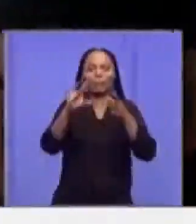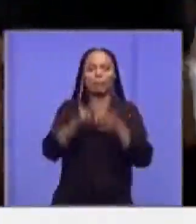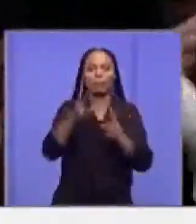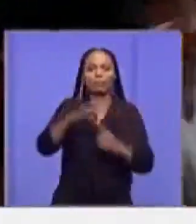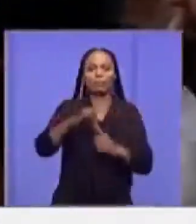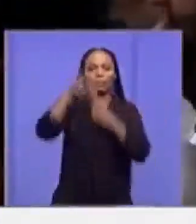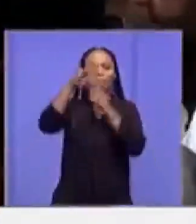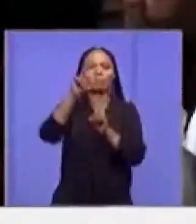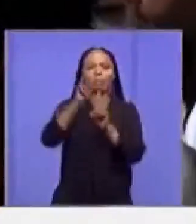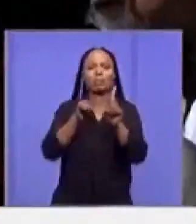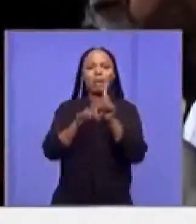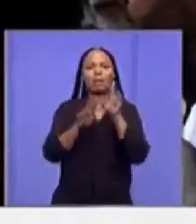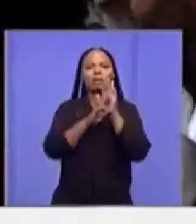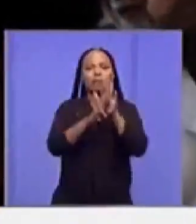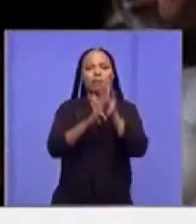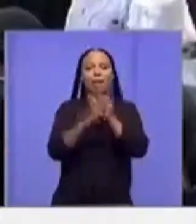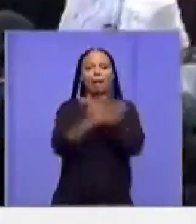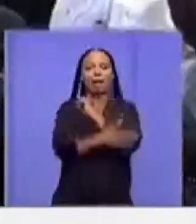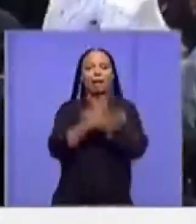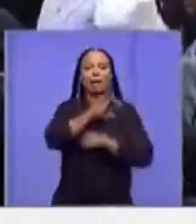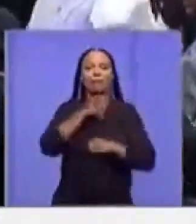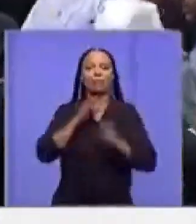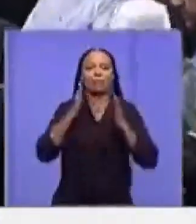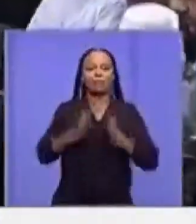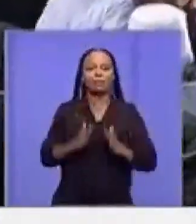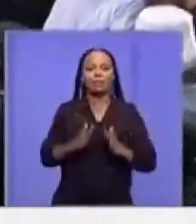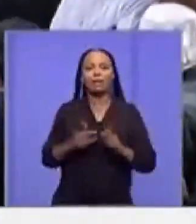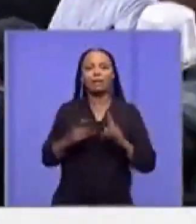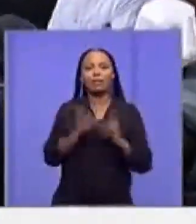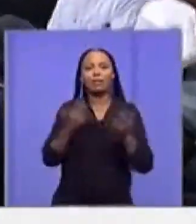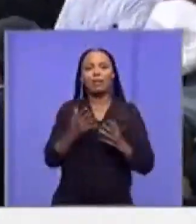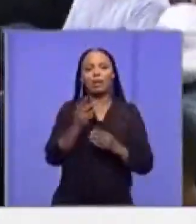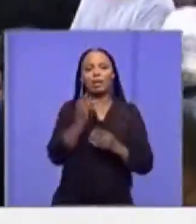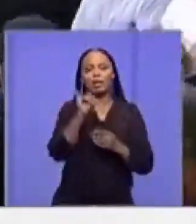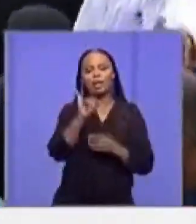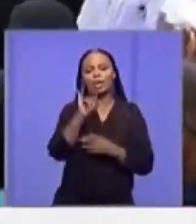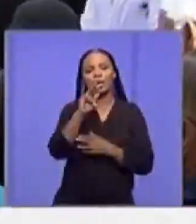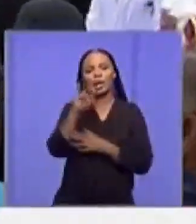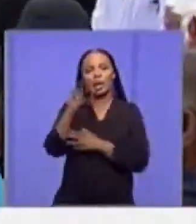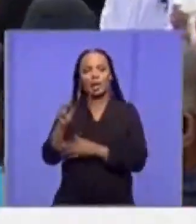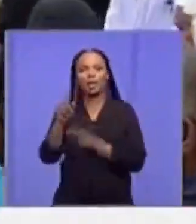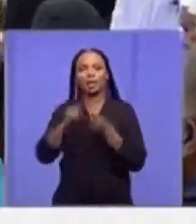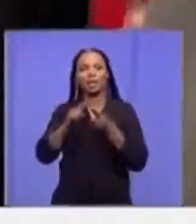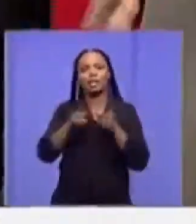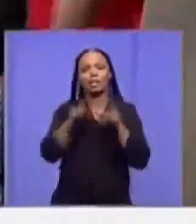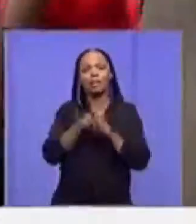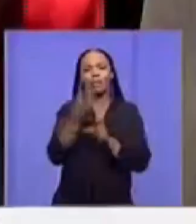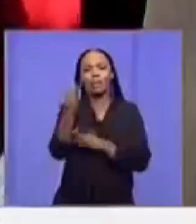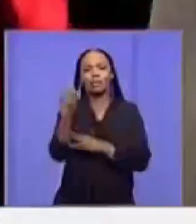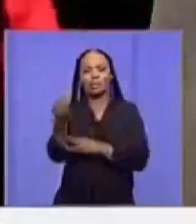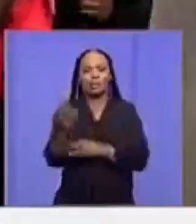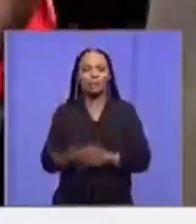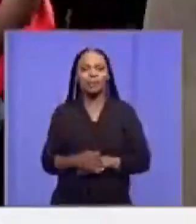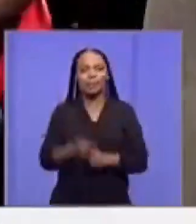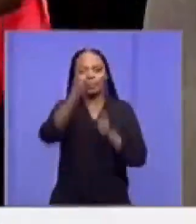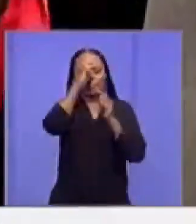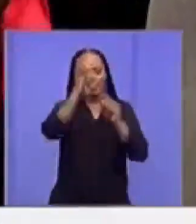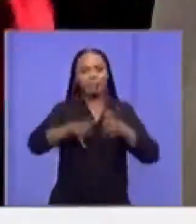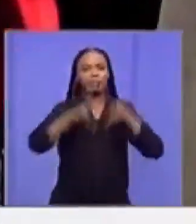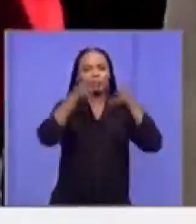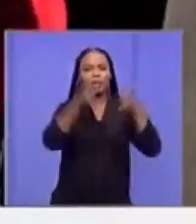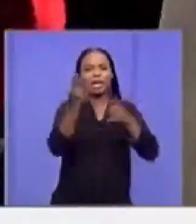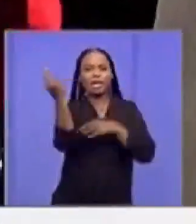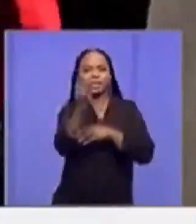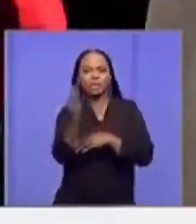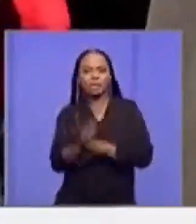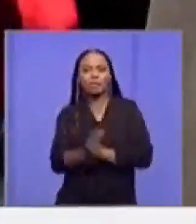kgethilwe go ba motseta wa Afrika Borwa nageng ya Iran le Pakistan. O hlomphilwe ka sefoko sa Order of Luthuli in